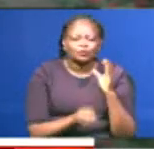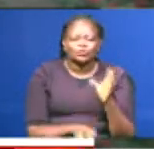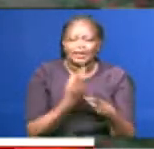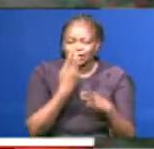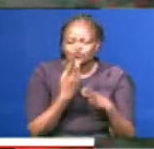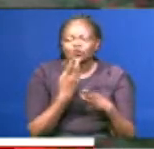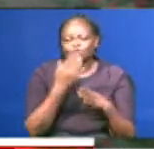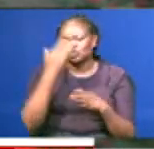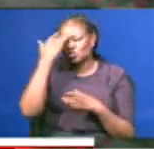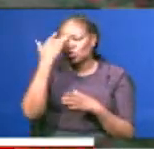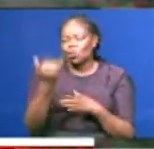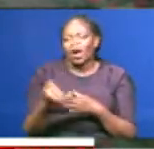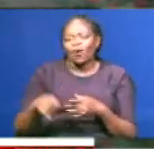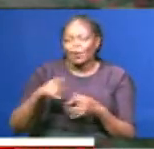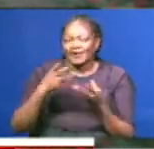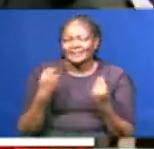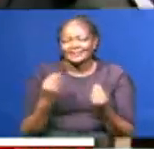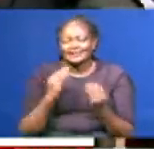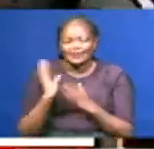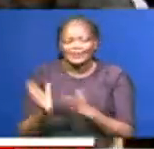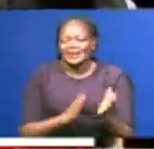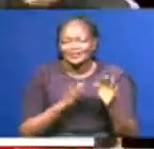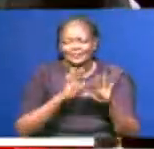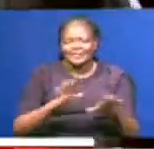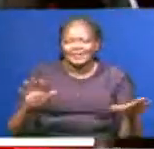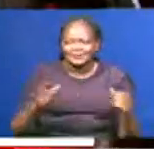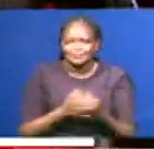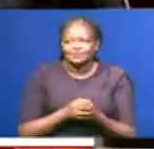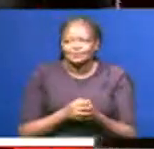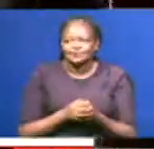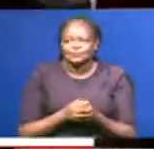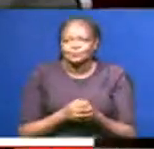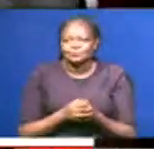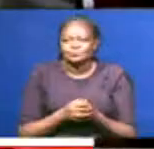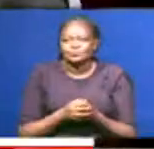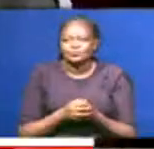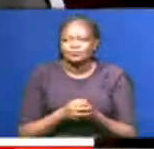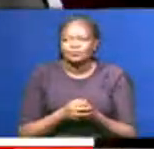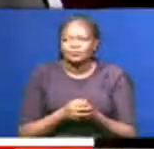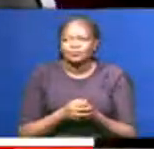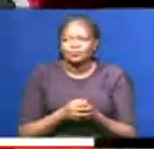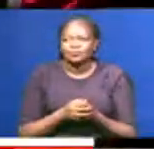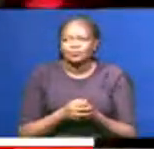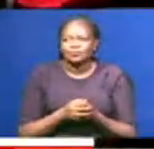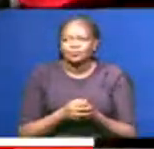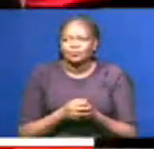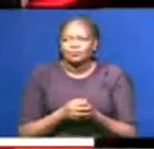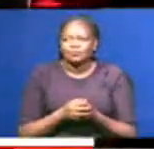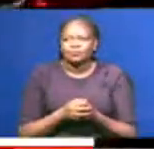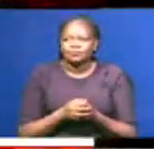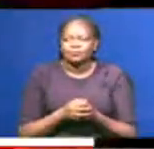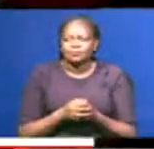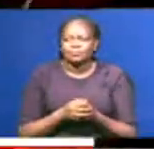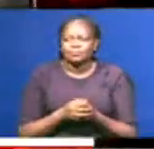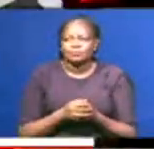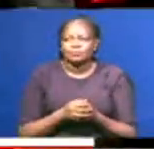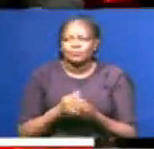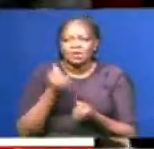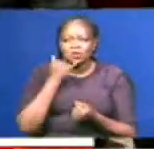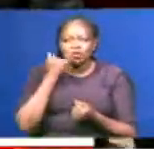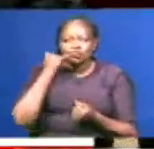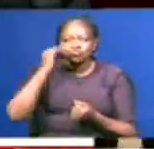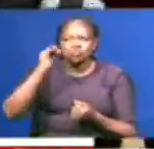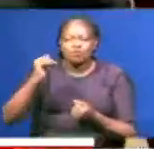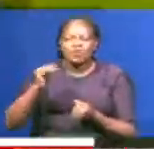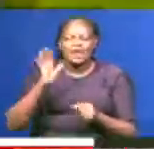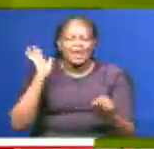so that we easily organize the market? For Jeff! Justice for Jeff! Justice for Jeff! In Nakuru County,